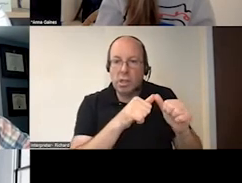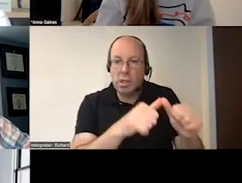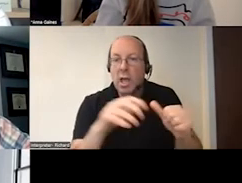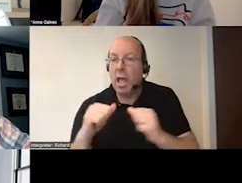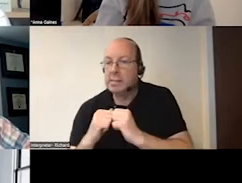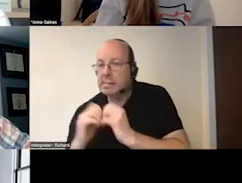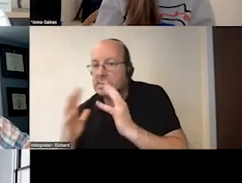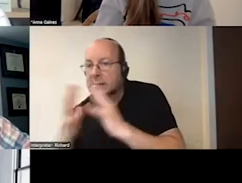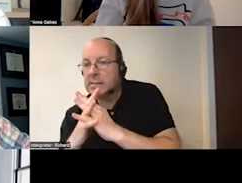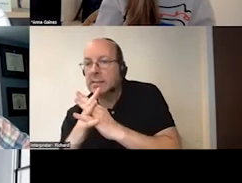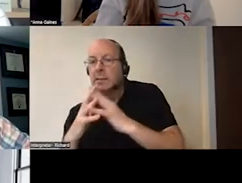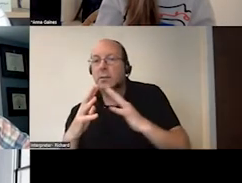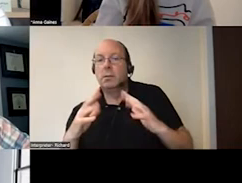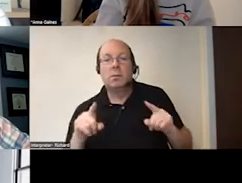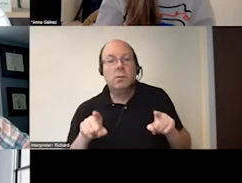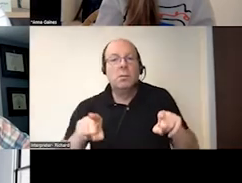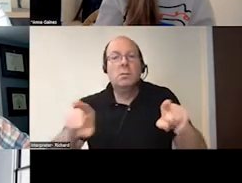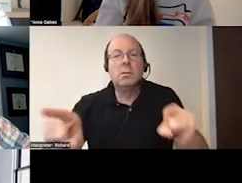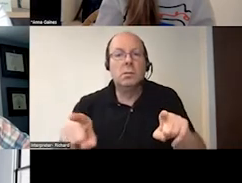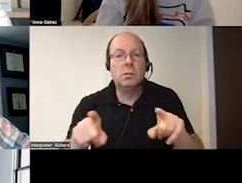entrepreneurial idea?